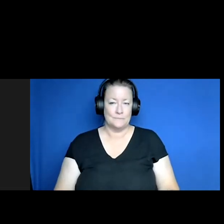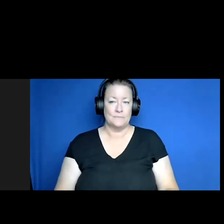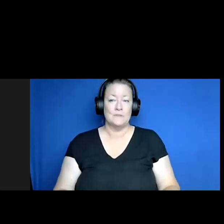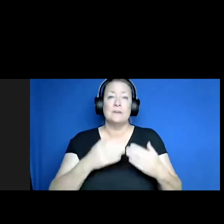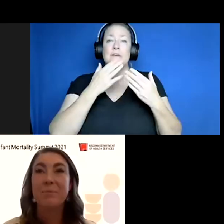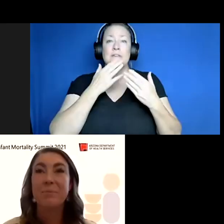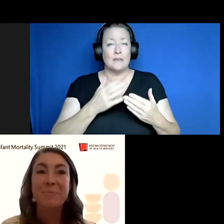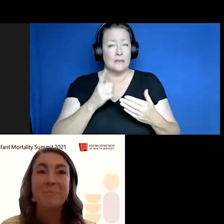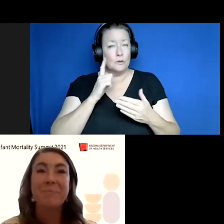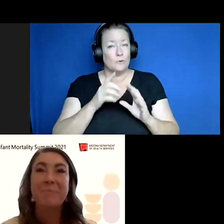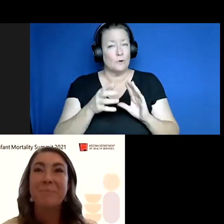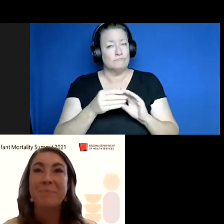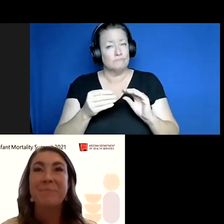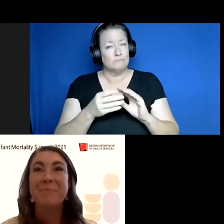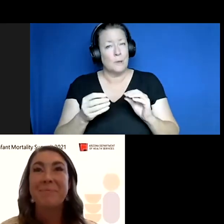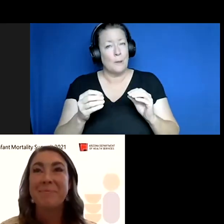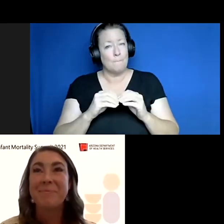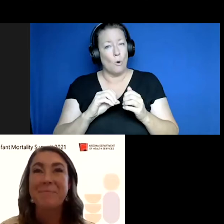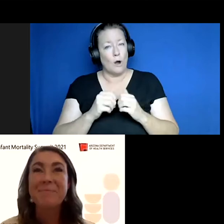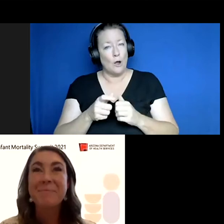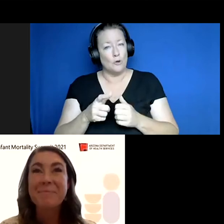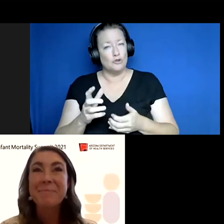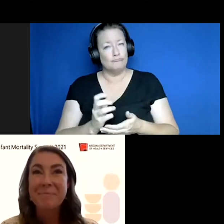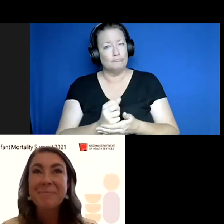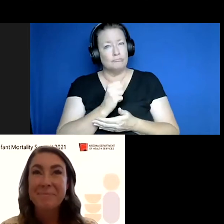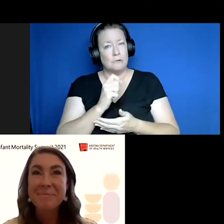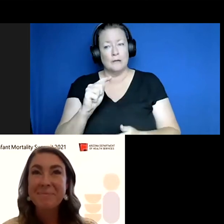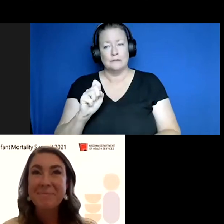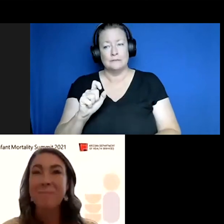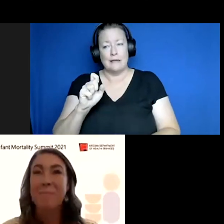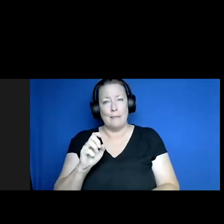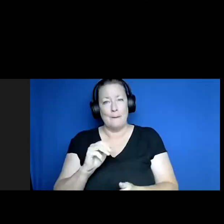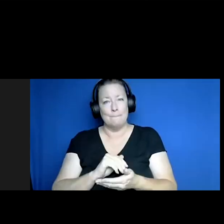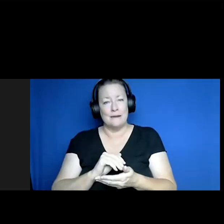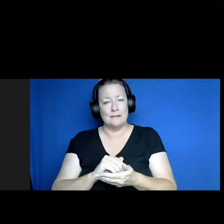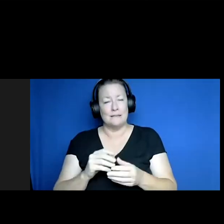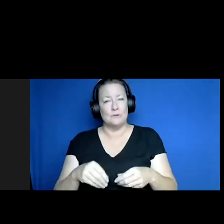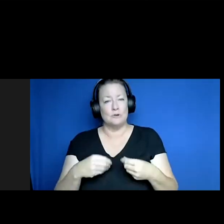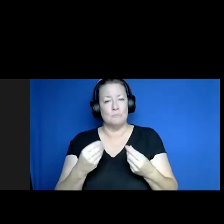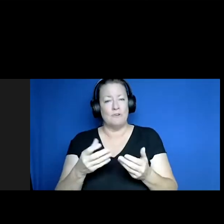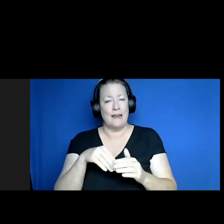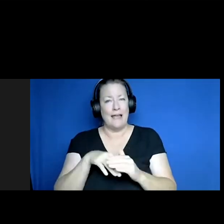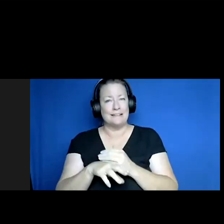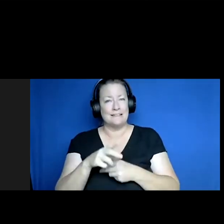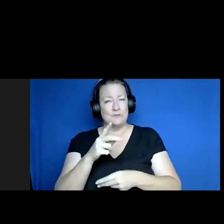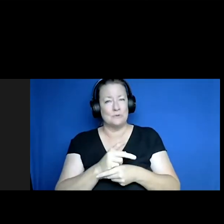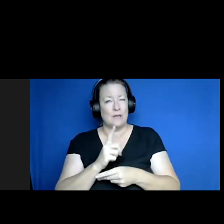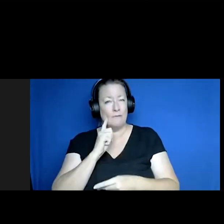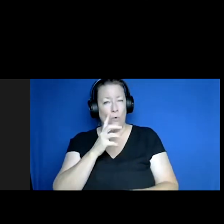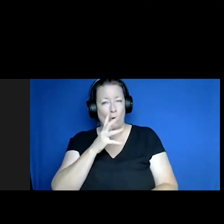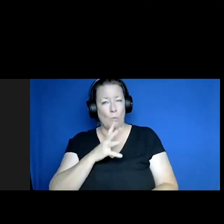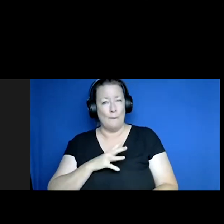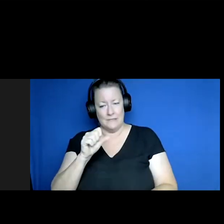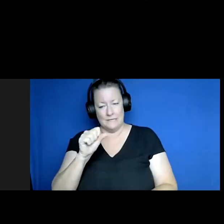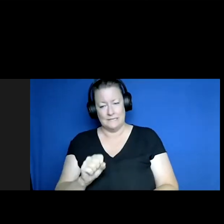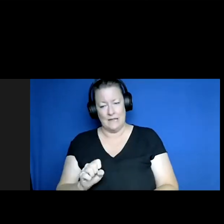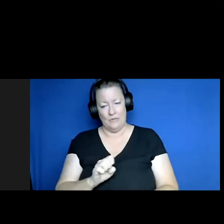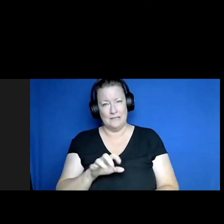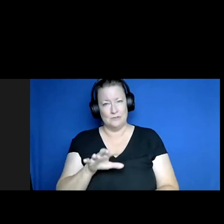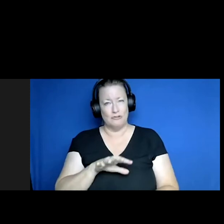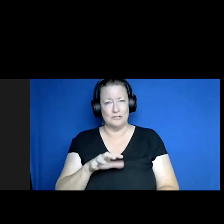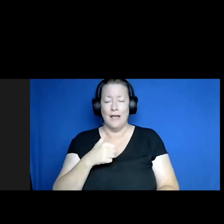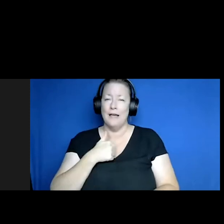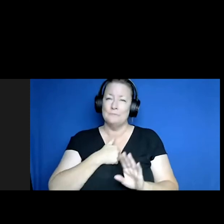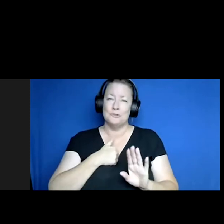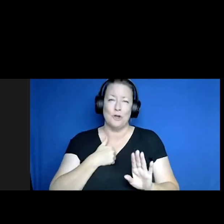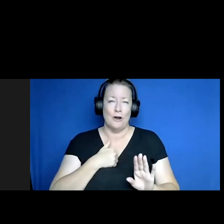Thank you for sharing more about how you are leveraging telemedicine to improve access to care for women in the Southeast region. And I